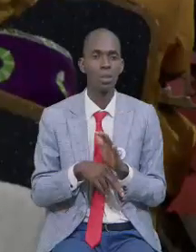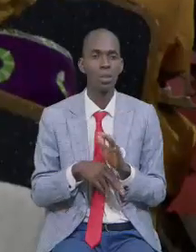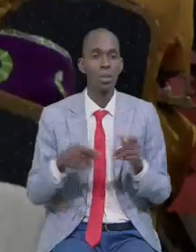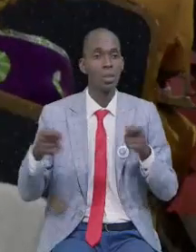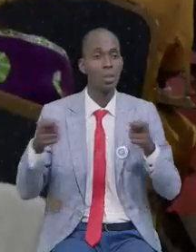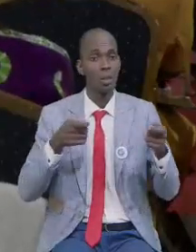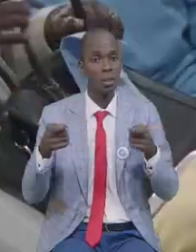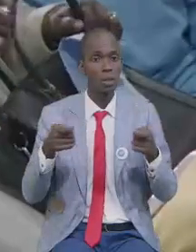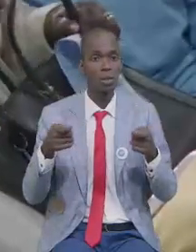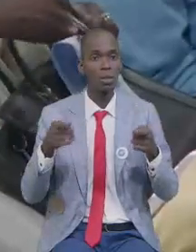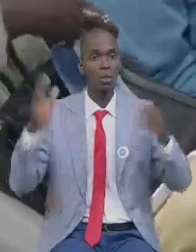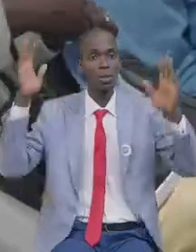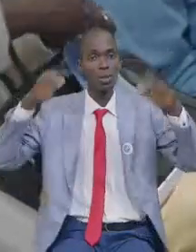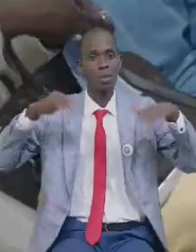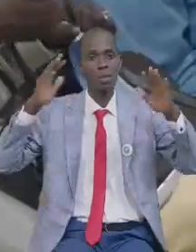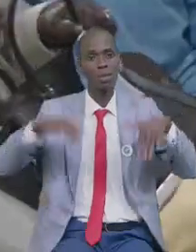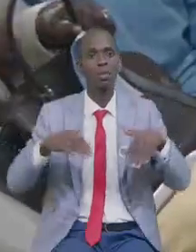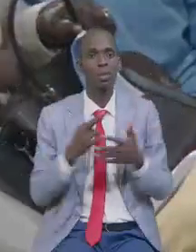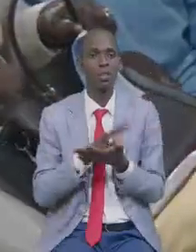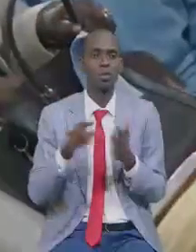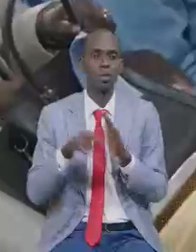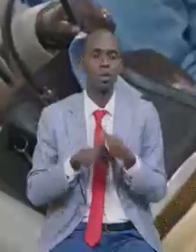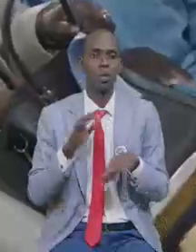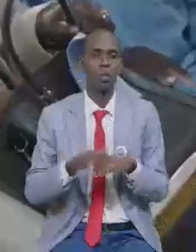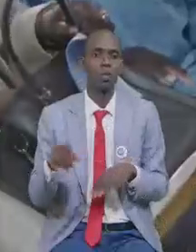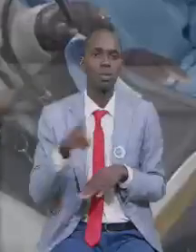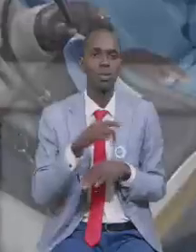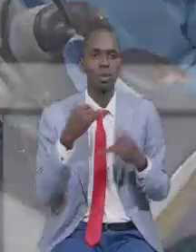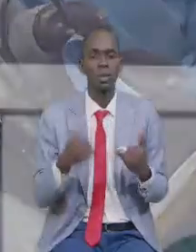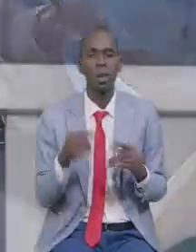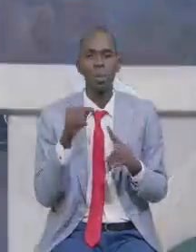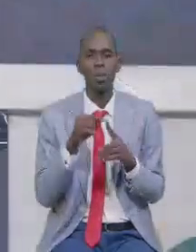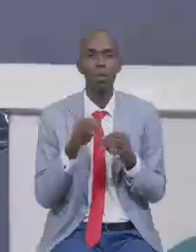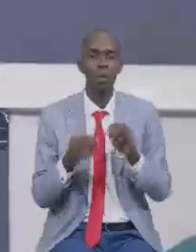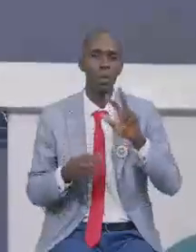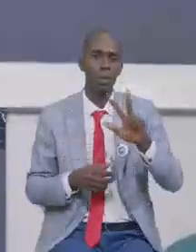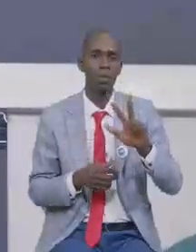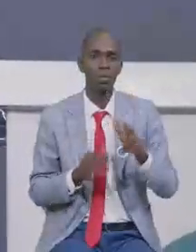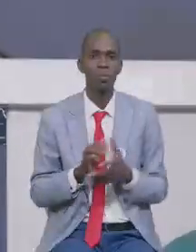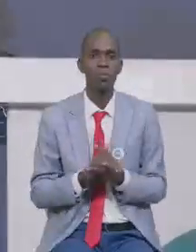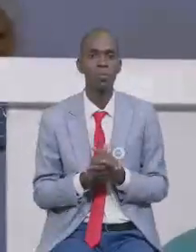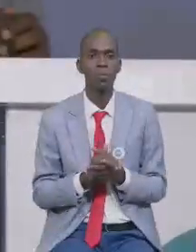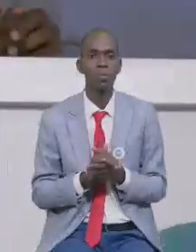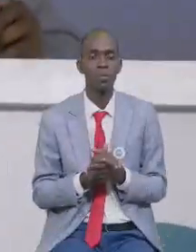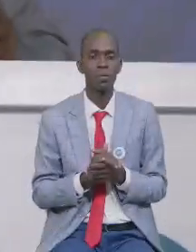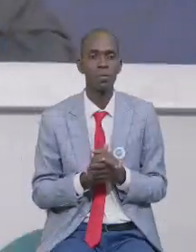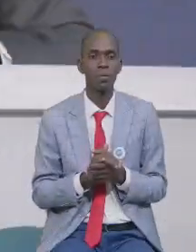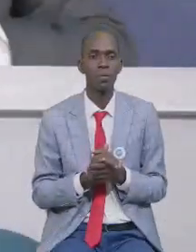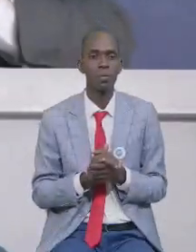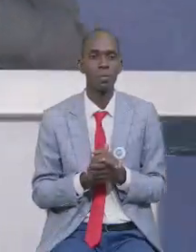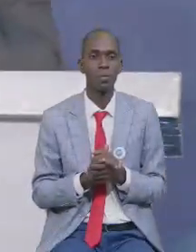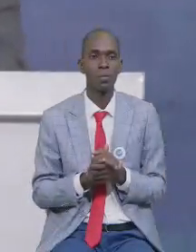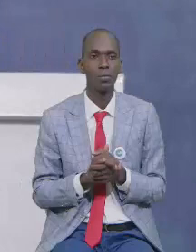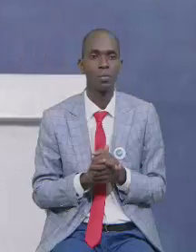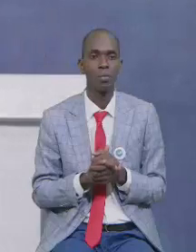Amen. We're coming to point number three now. Point number three, knocking